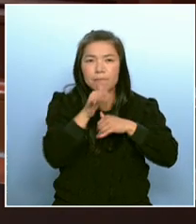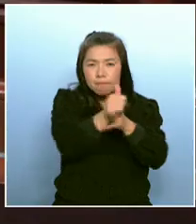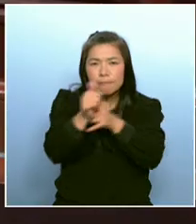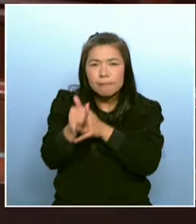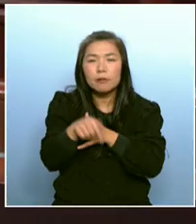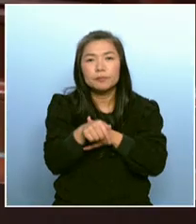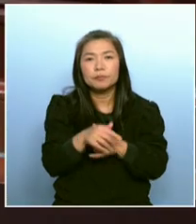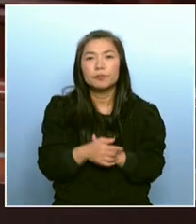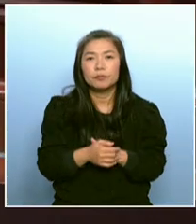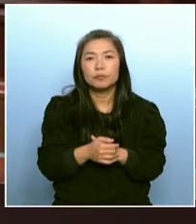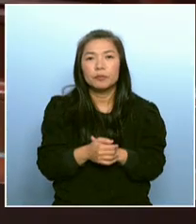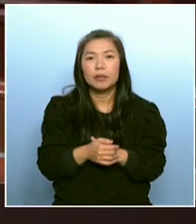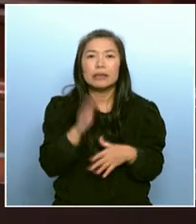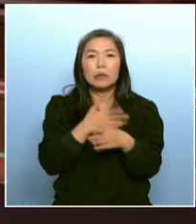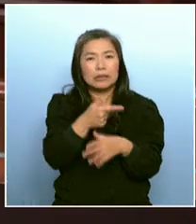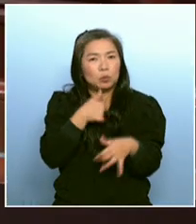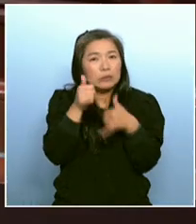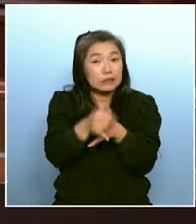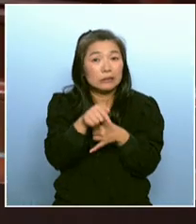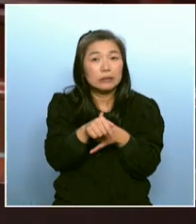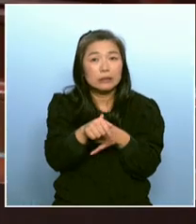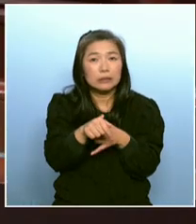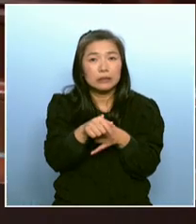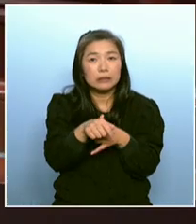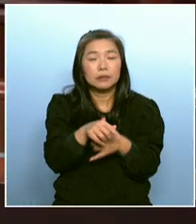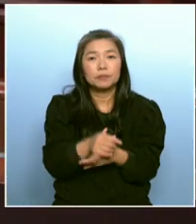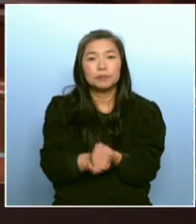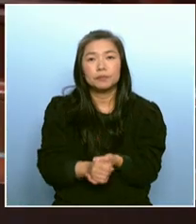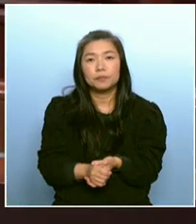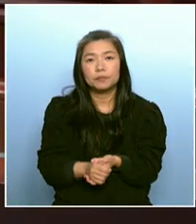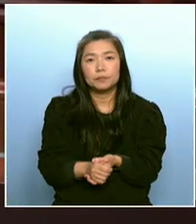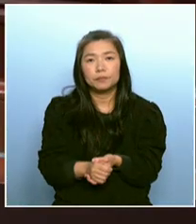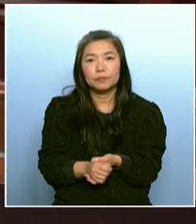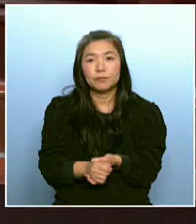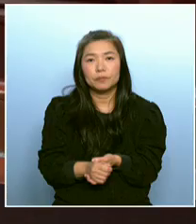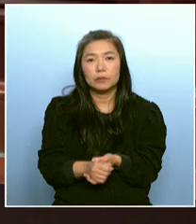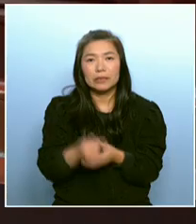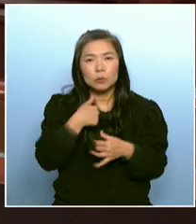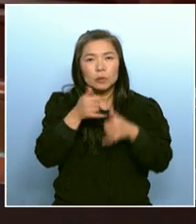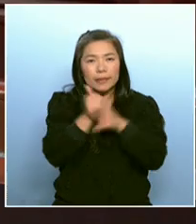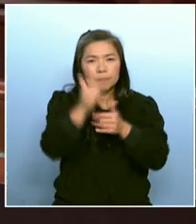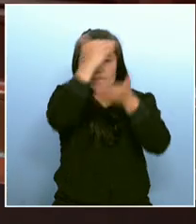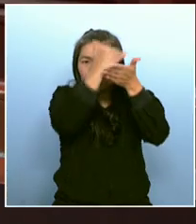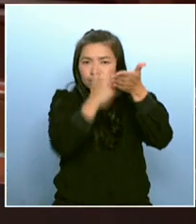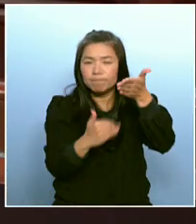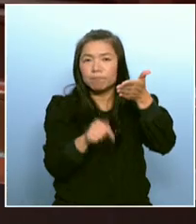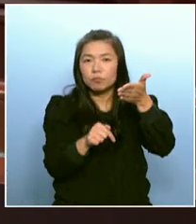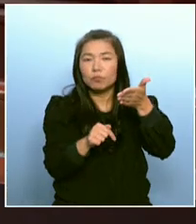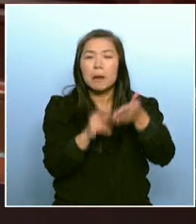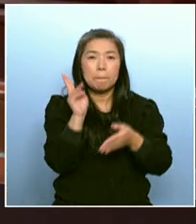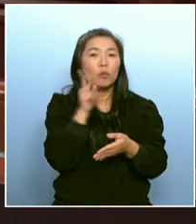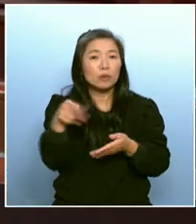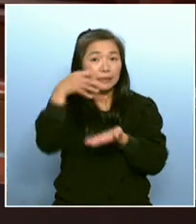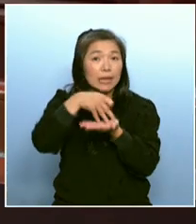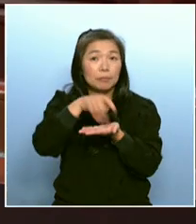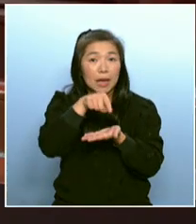call longitudinal studies, to track the effectiveness of the CDF program. Well, you must carry out studies, a systematic